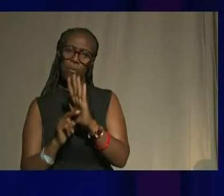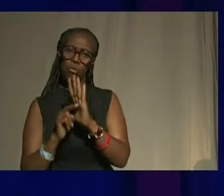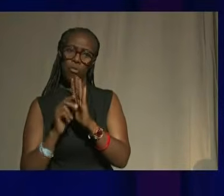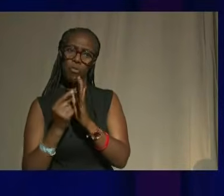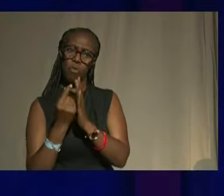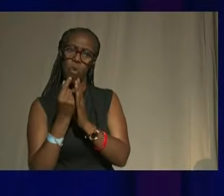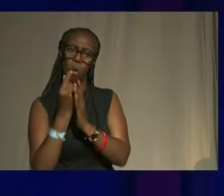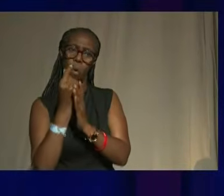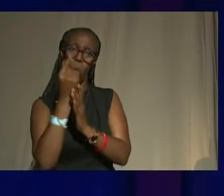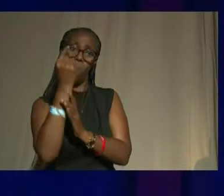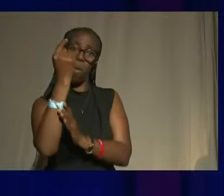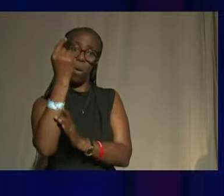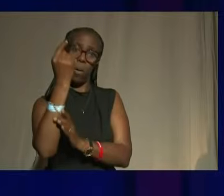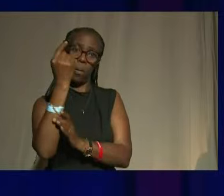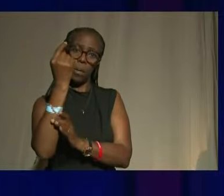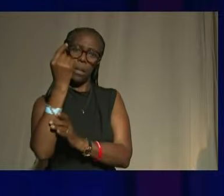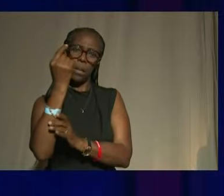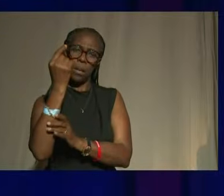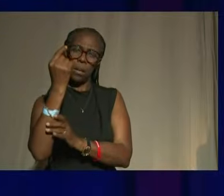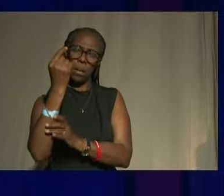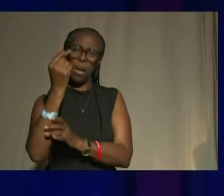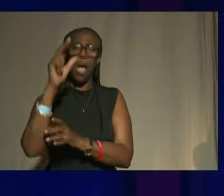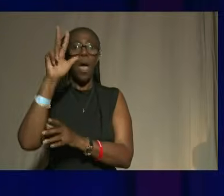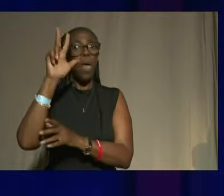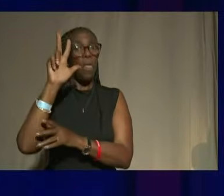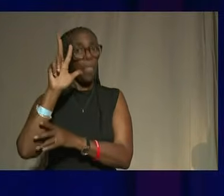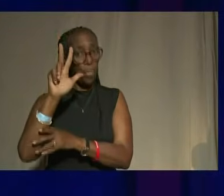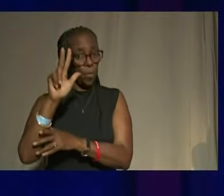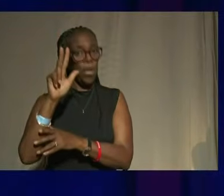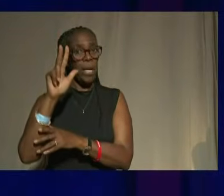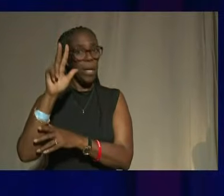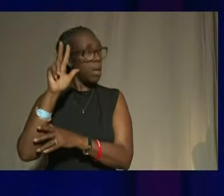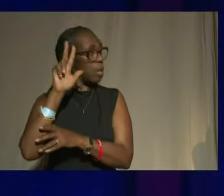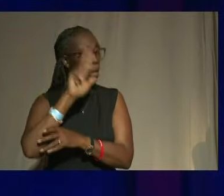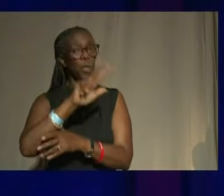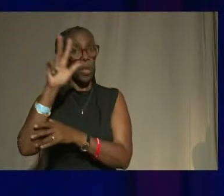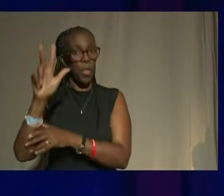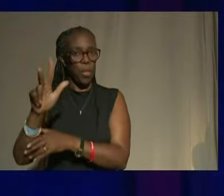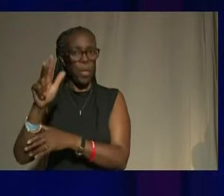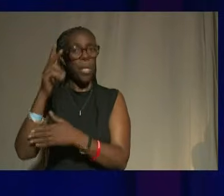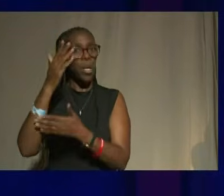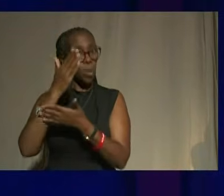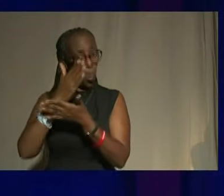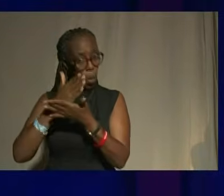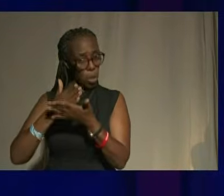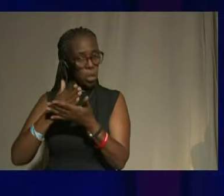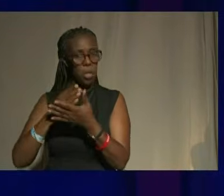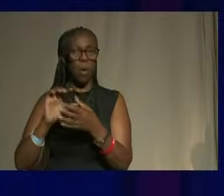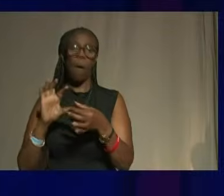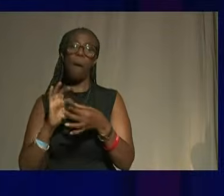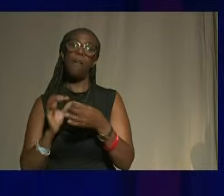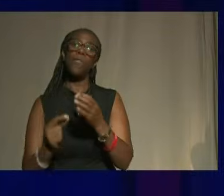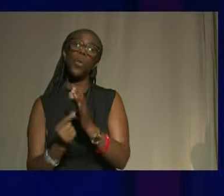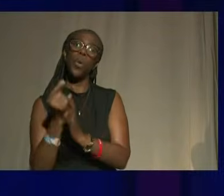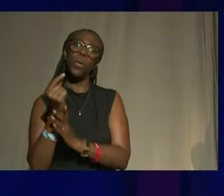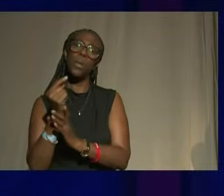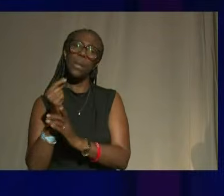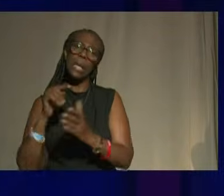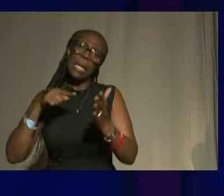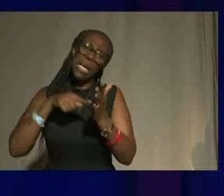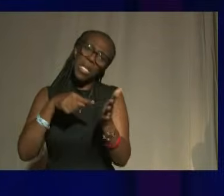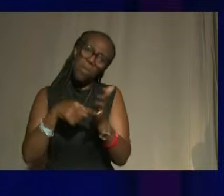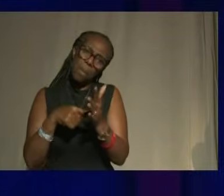We have had 33 quarters of growth, interrupted only by COVID and by Hurricane